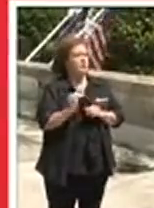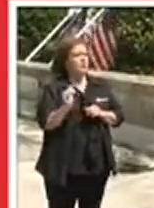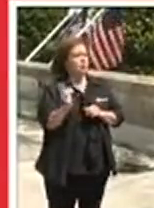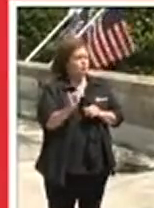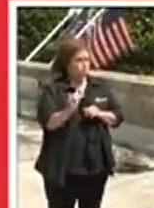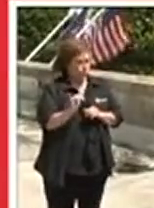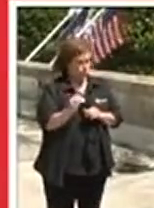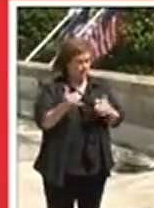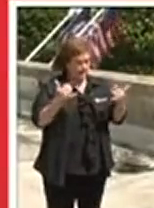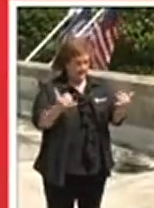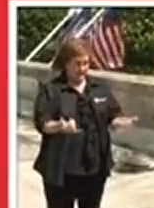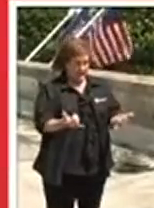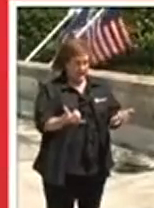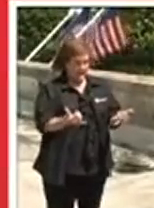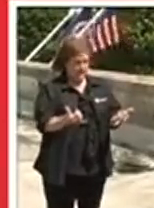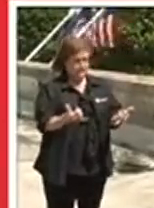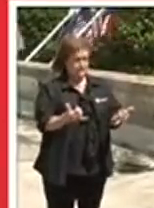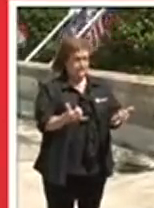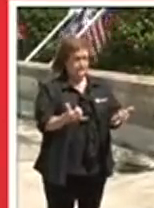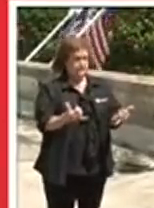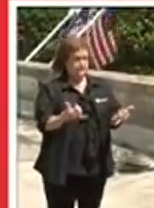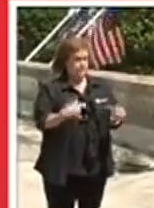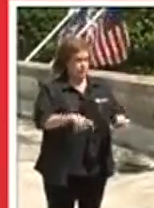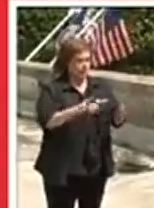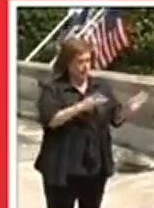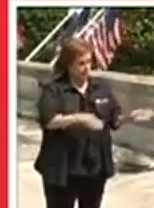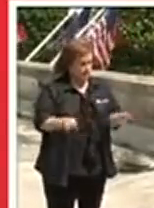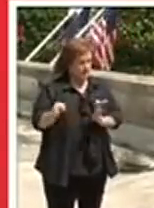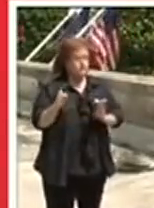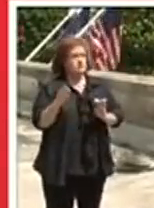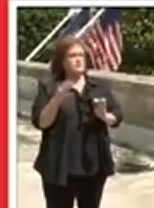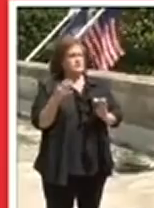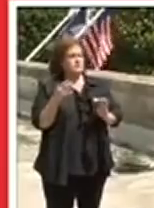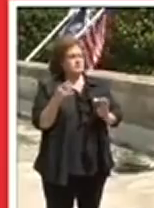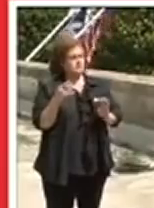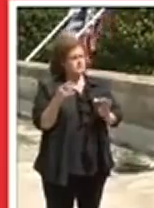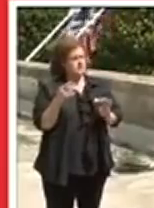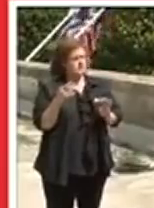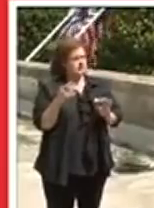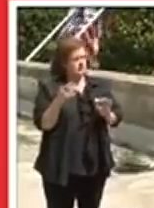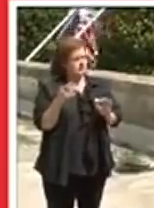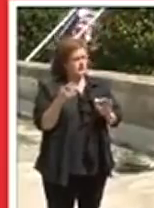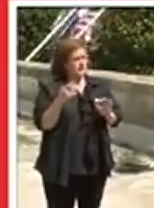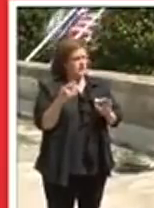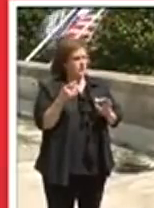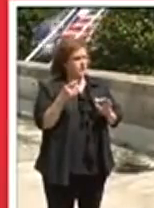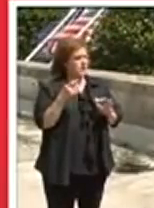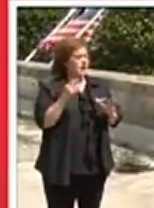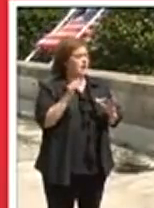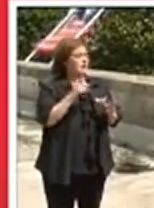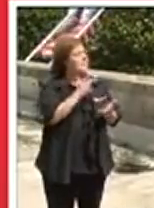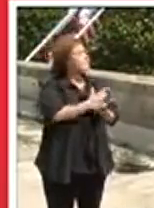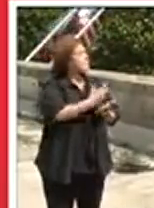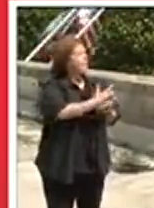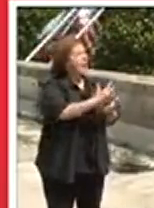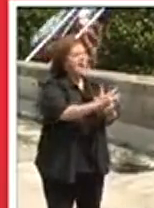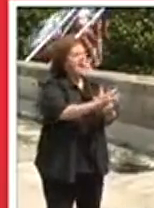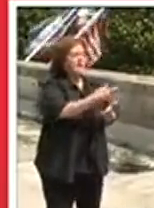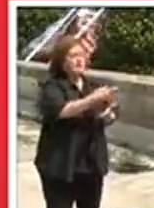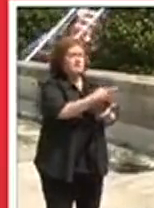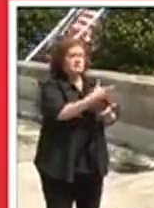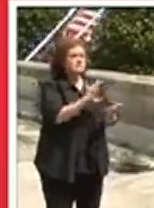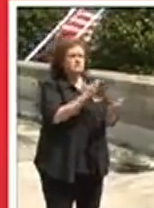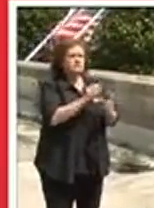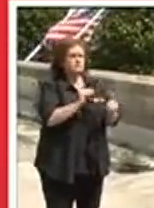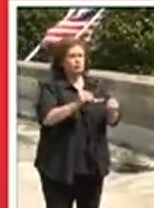is the time in terms of preparation. We're going to be relaxing our parking restrictions, or lifting them as it relates